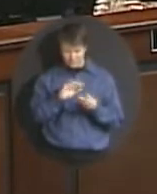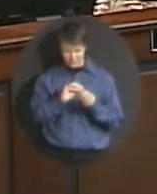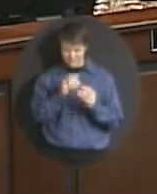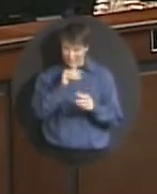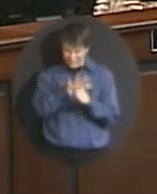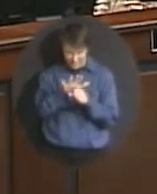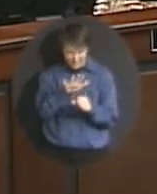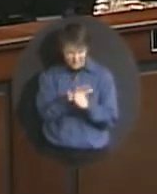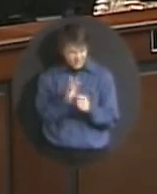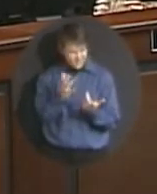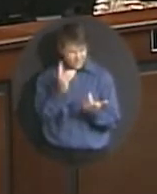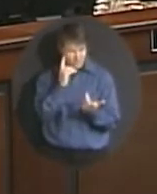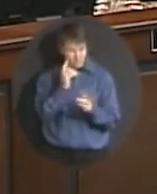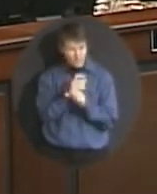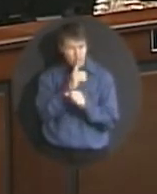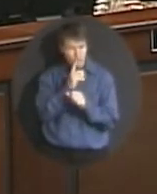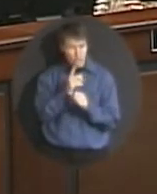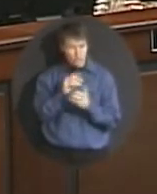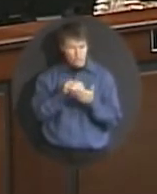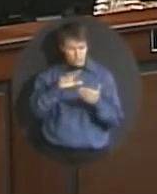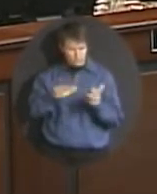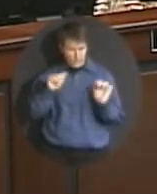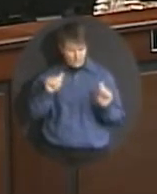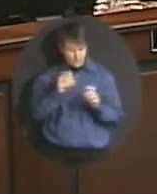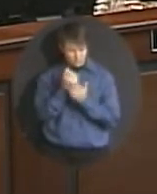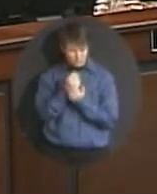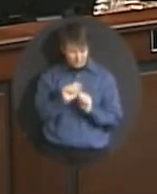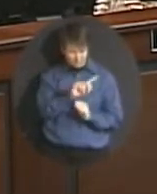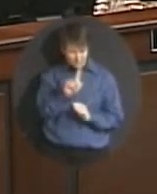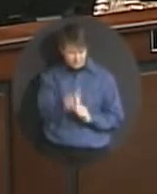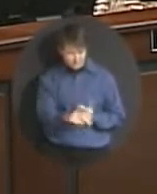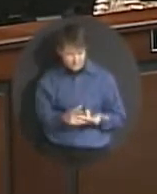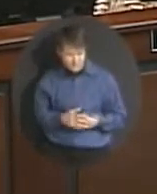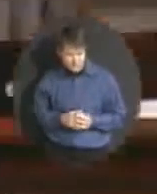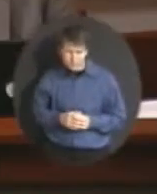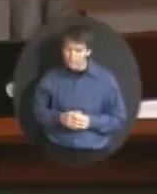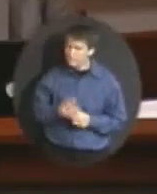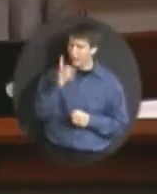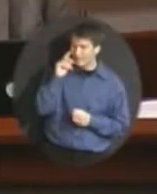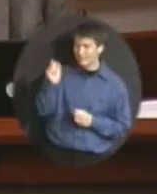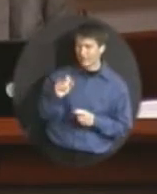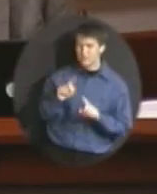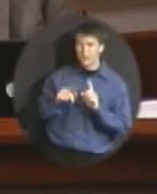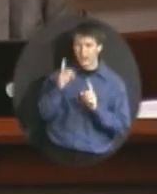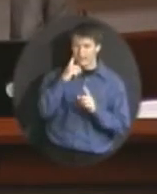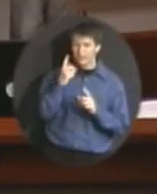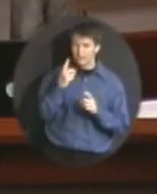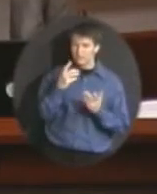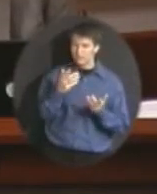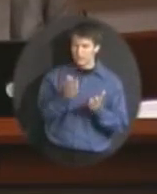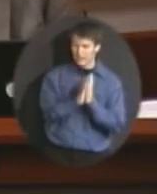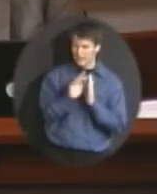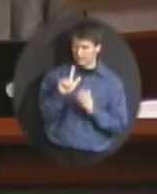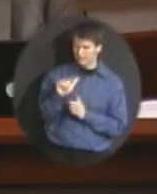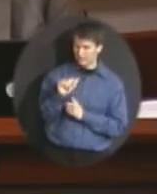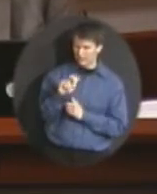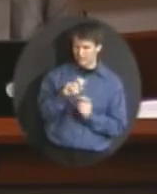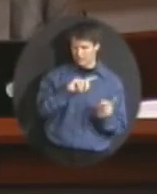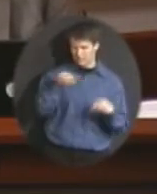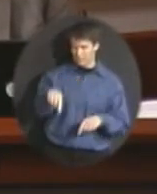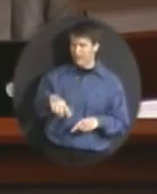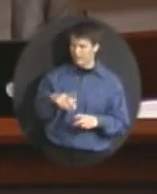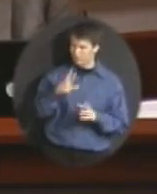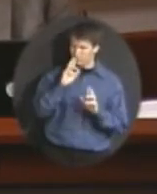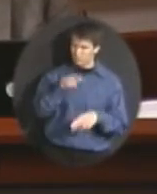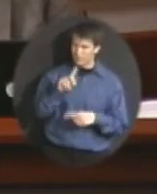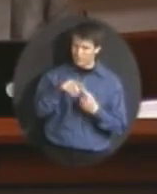to make sure our student athletes are safe? I think so, but I think it's something we can have Lane come back again, give you a full report on that.